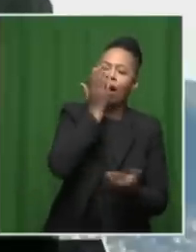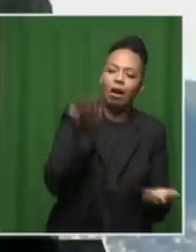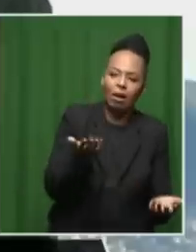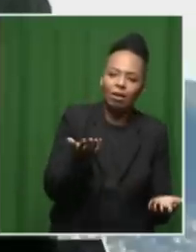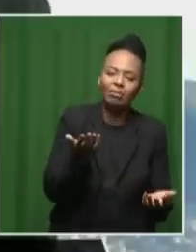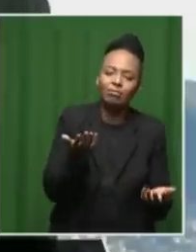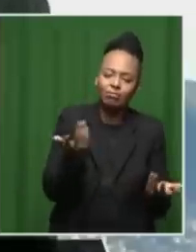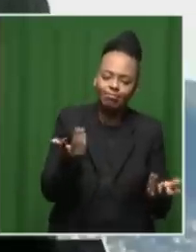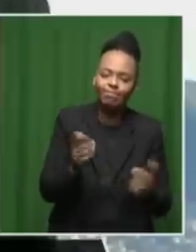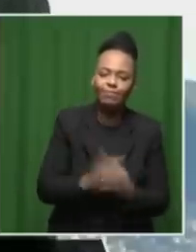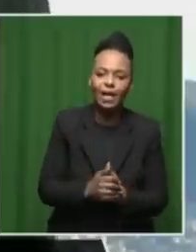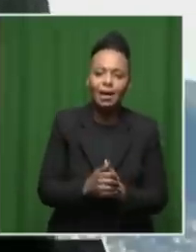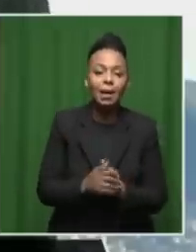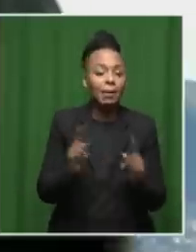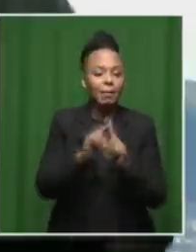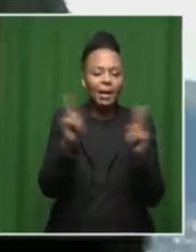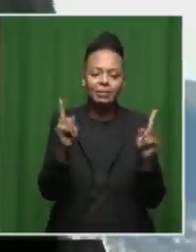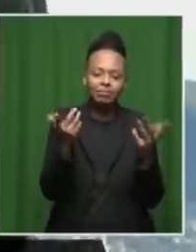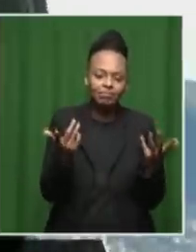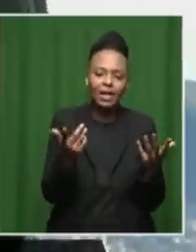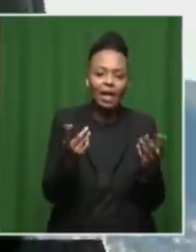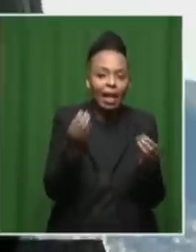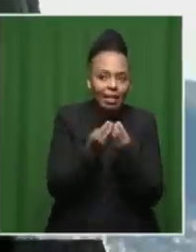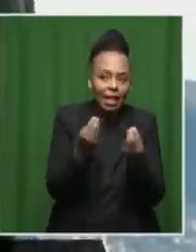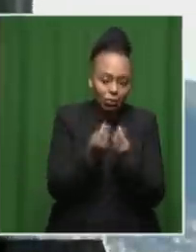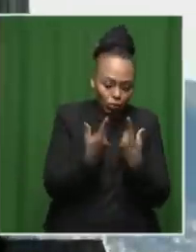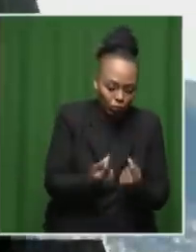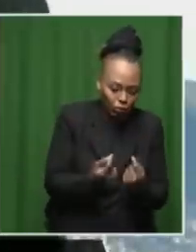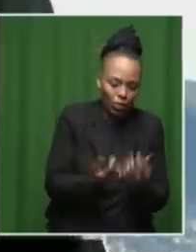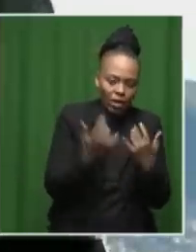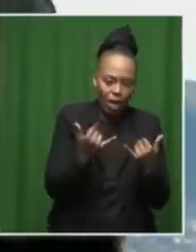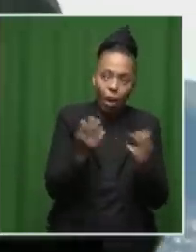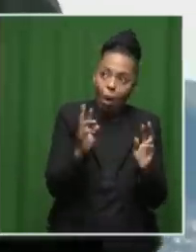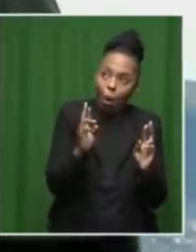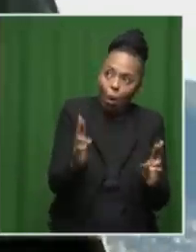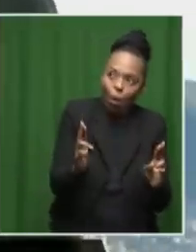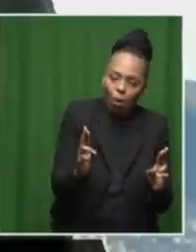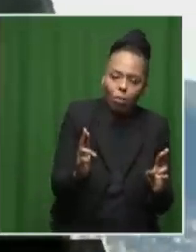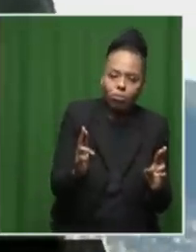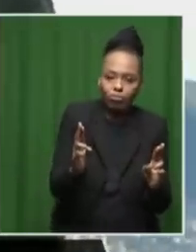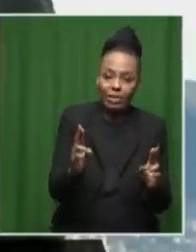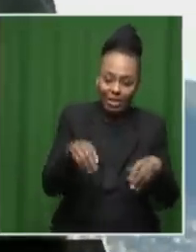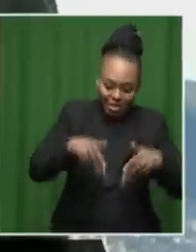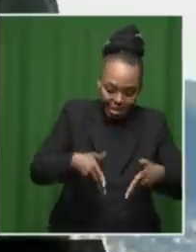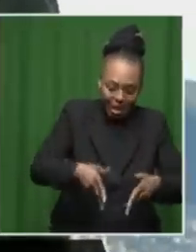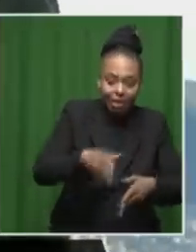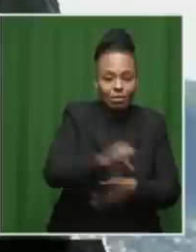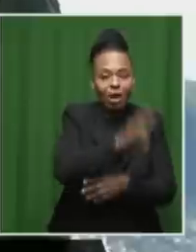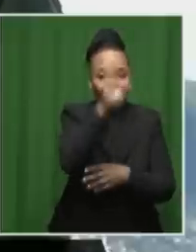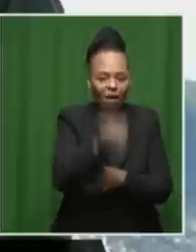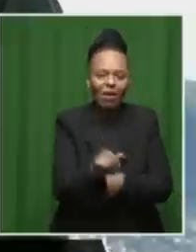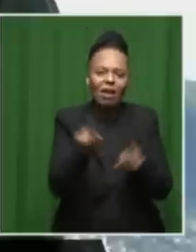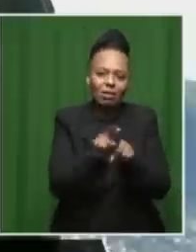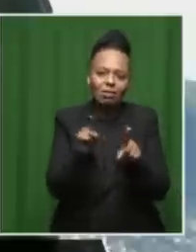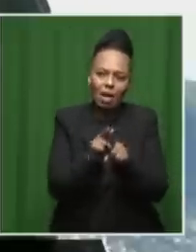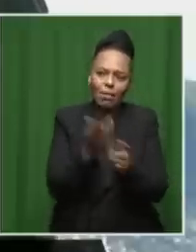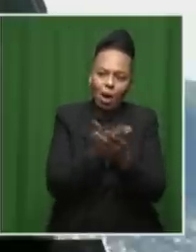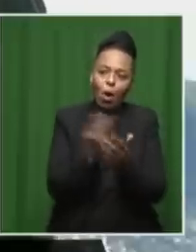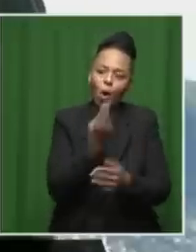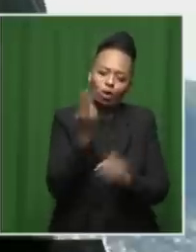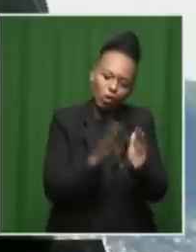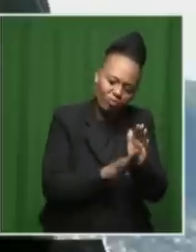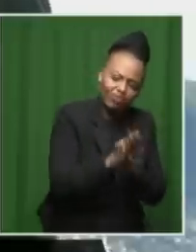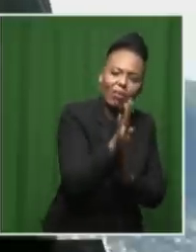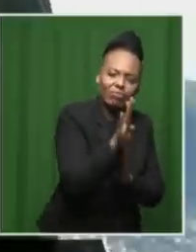get out there, the better. But while we're doing that, we would hope that, you know, right here in South Africa, we could uplift the standard of